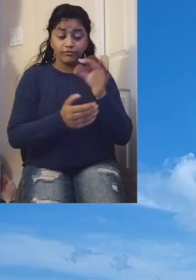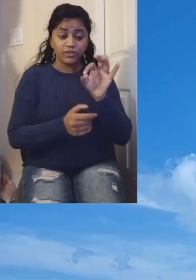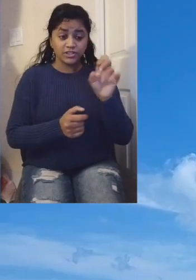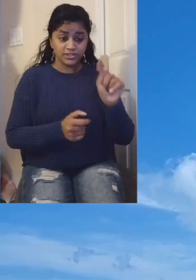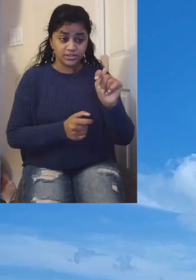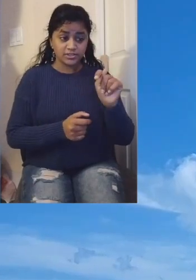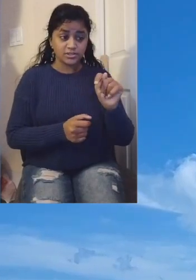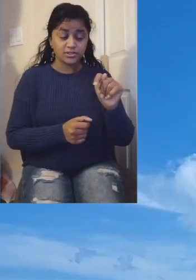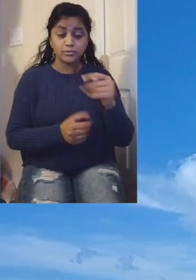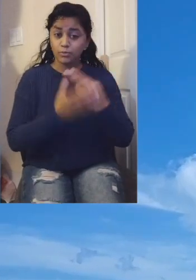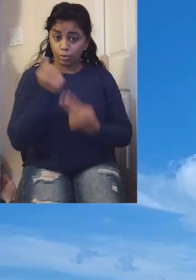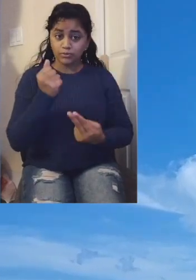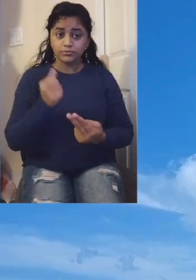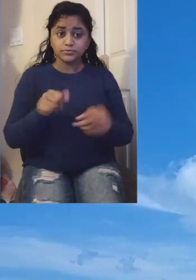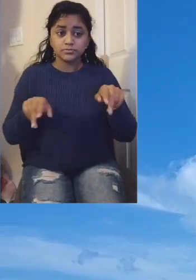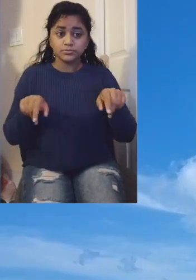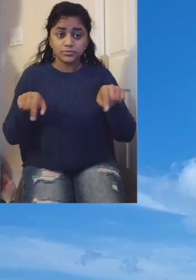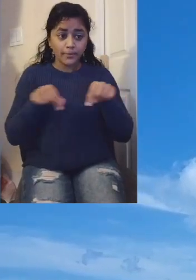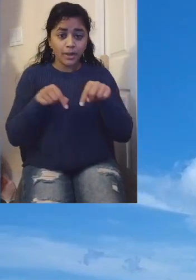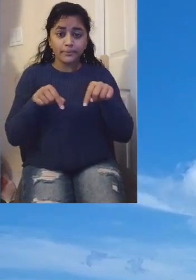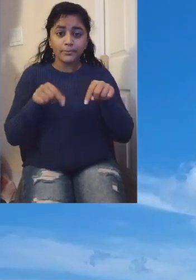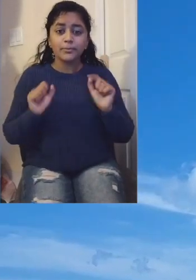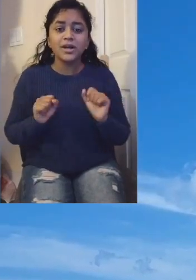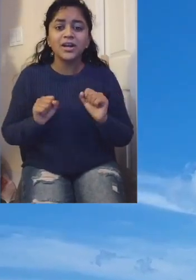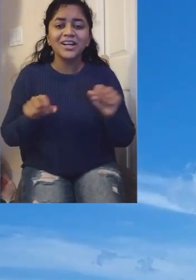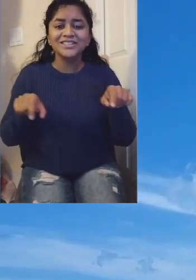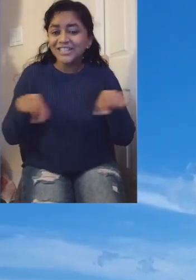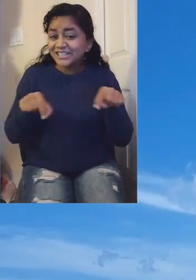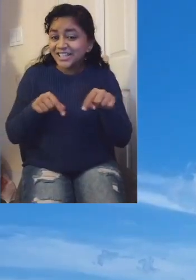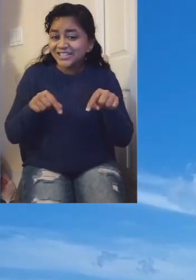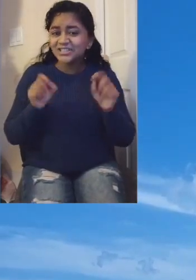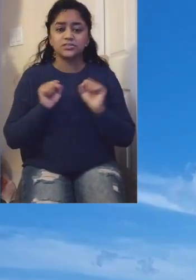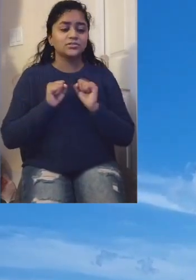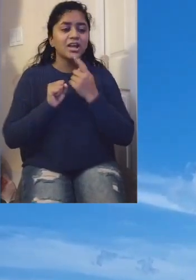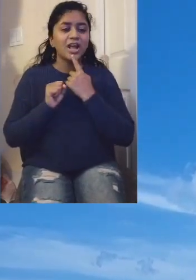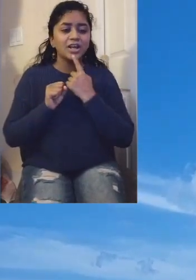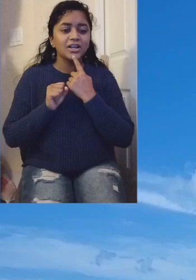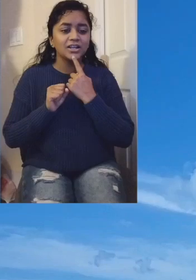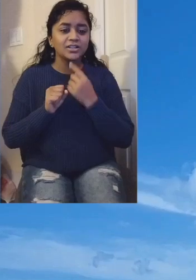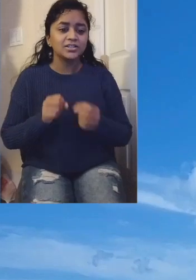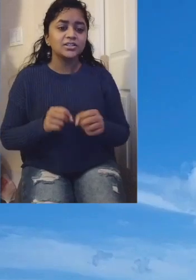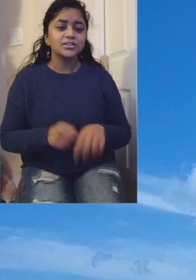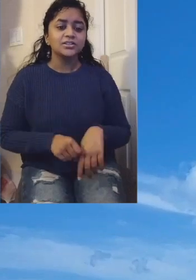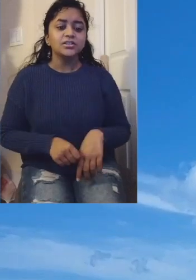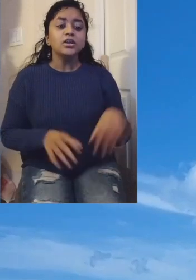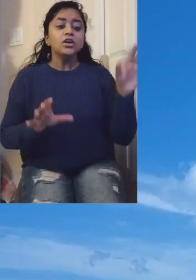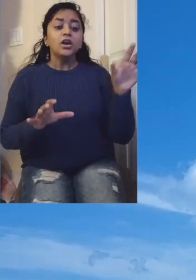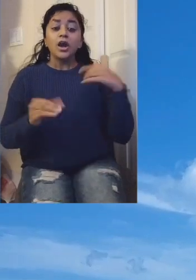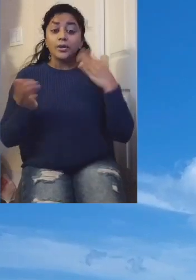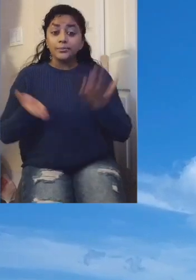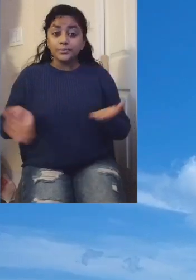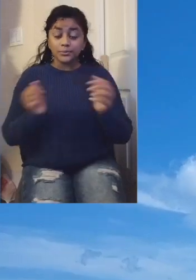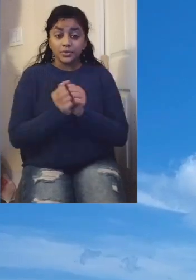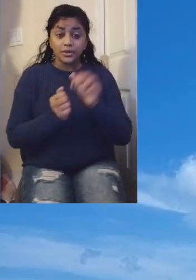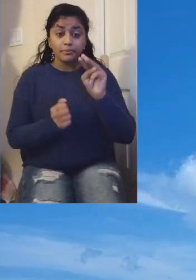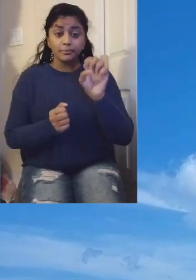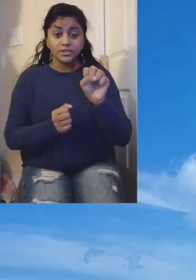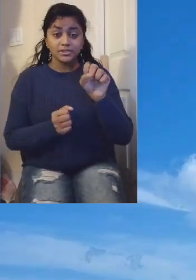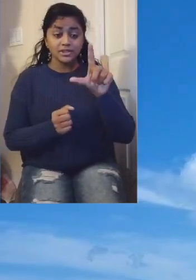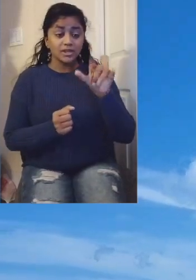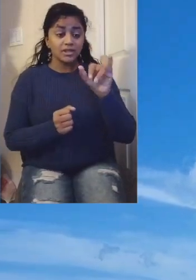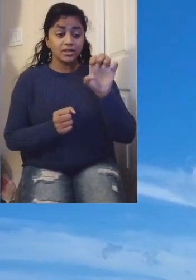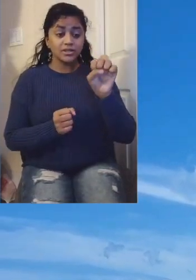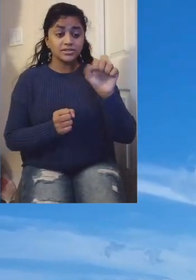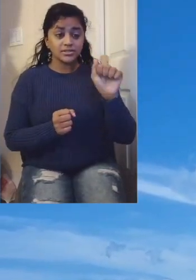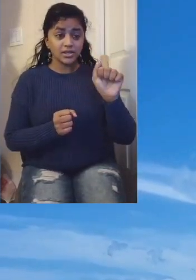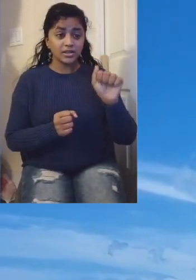gonna follow the other horses. You don't gotta do too much, okay? If you want her to go, you're gonna use your heels, and